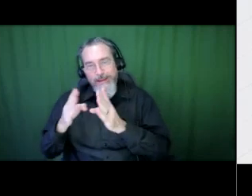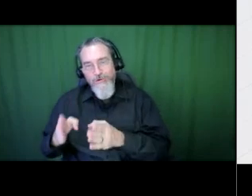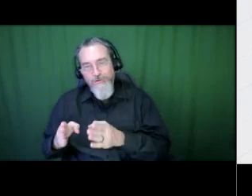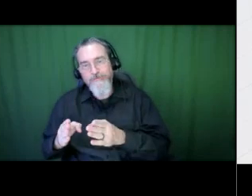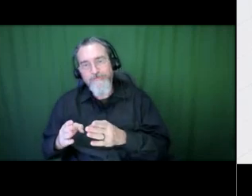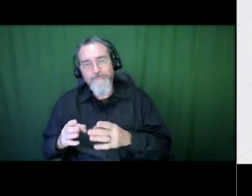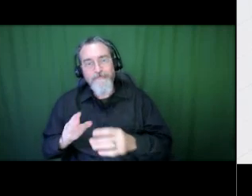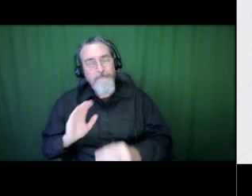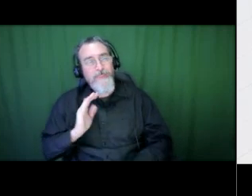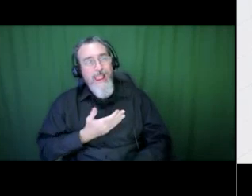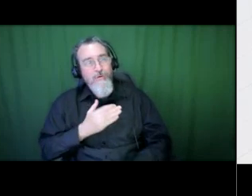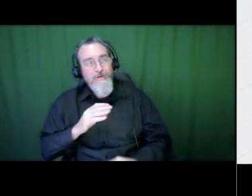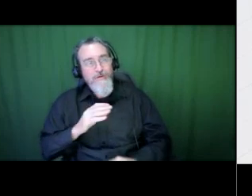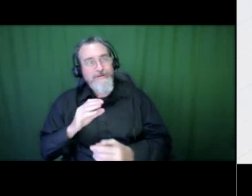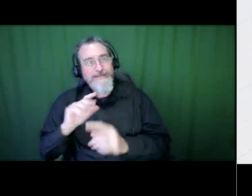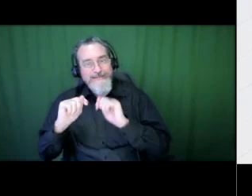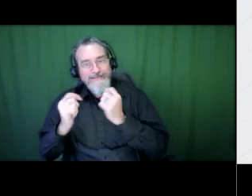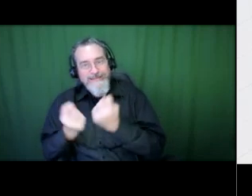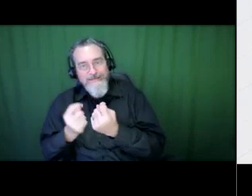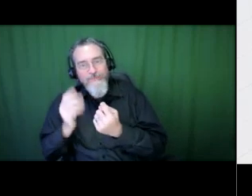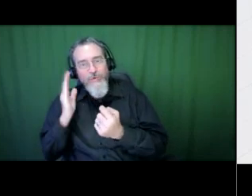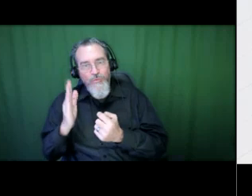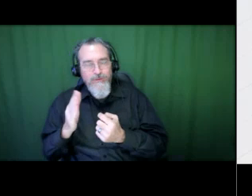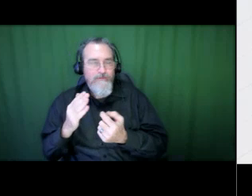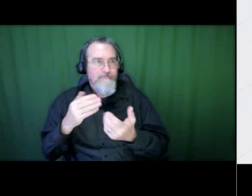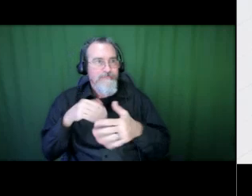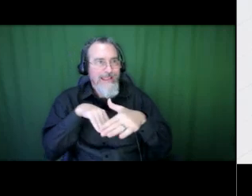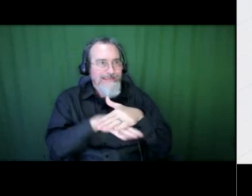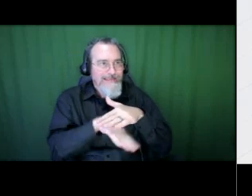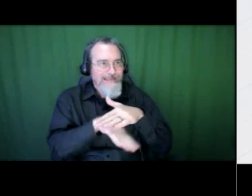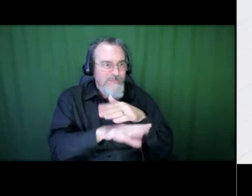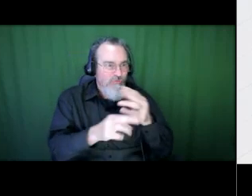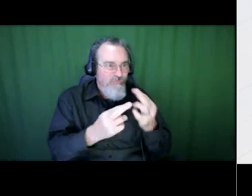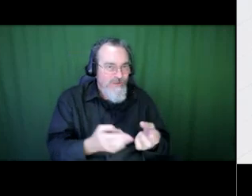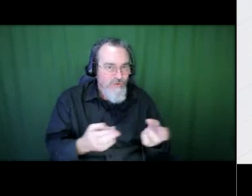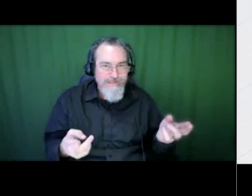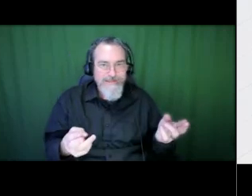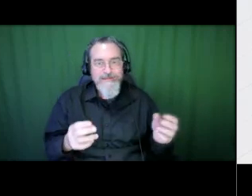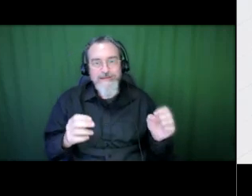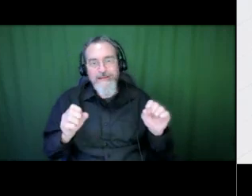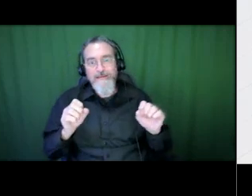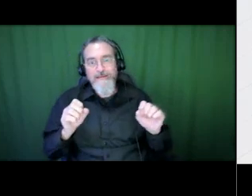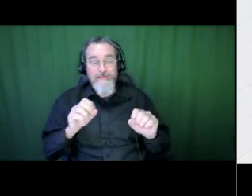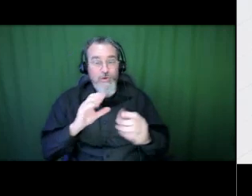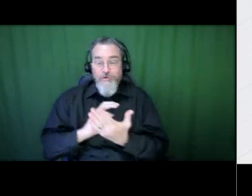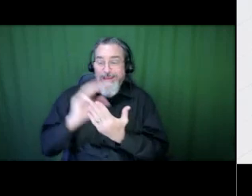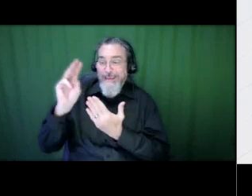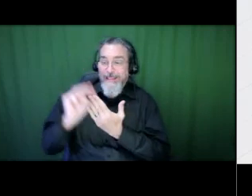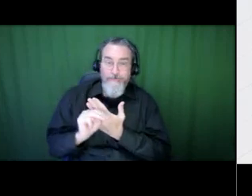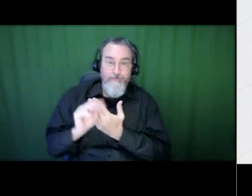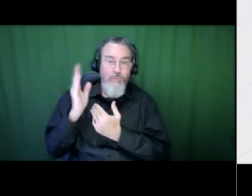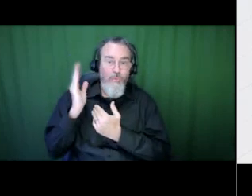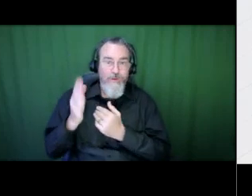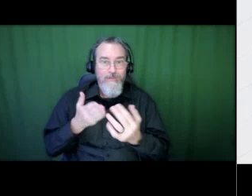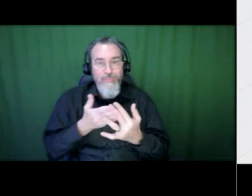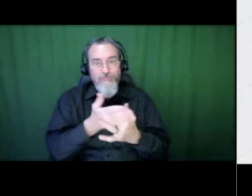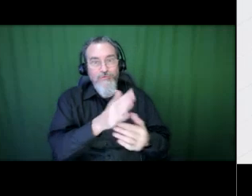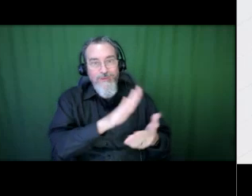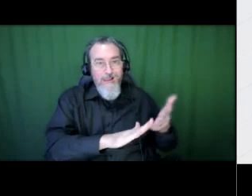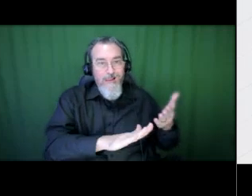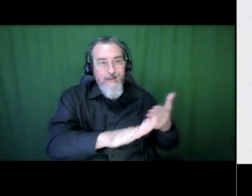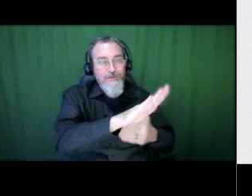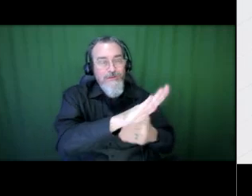really prides ourselves on accessible and transparent resources. So I want to note that while the curriculum will be provided through Elisabeth College, the training